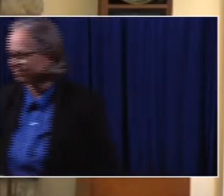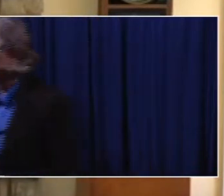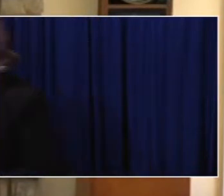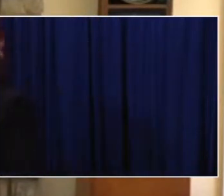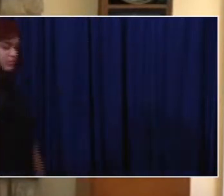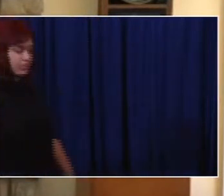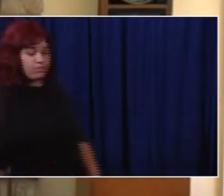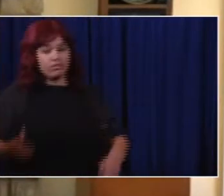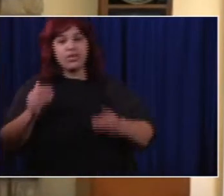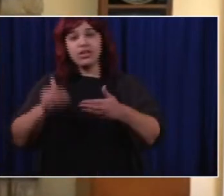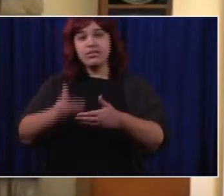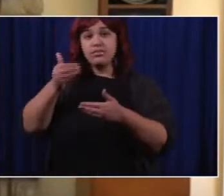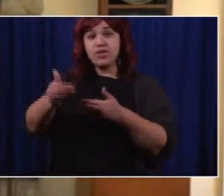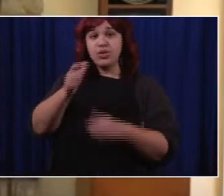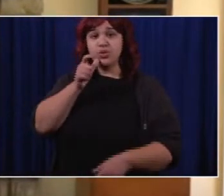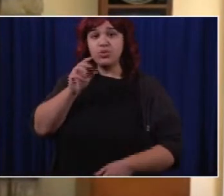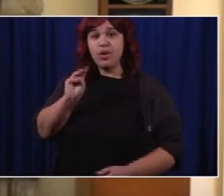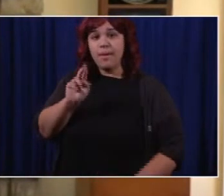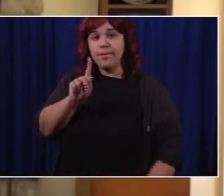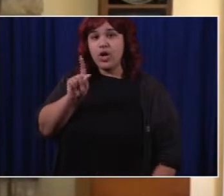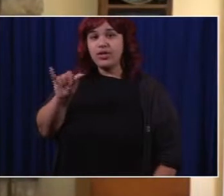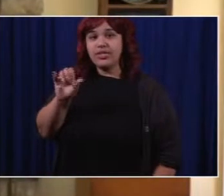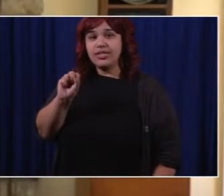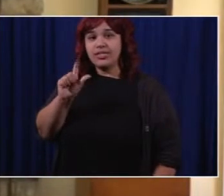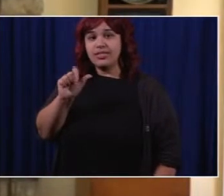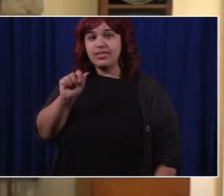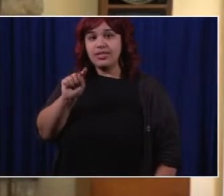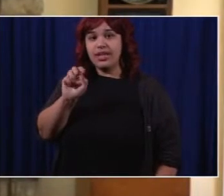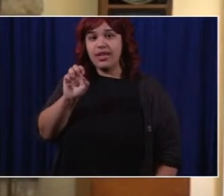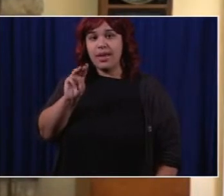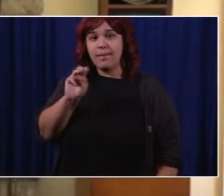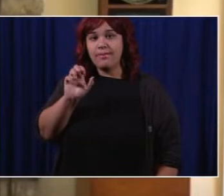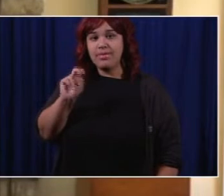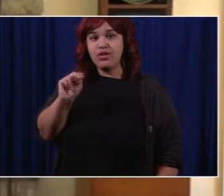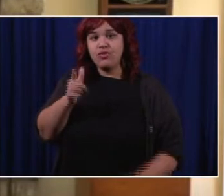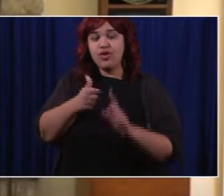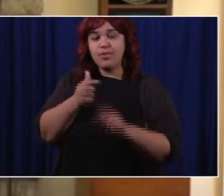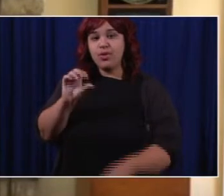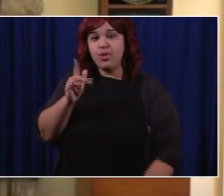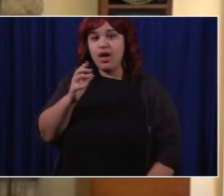Marty. Hi, how are you, Governor? Good.